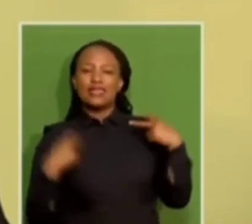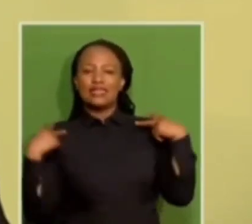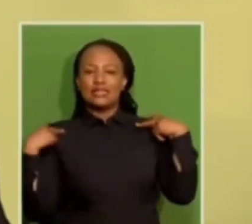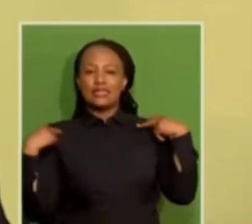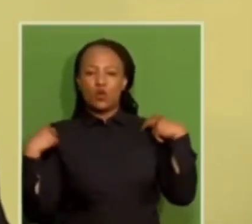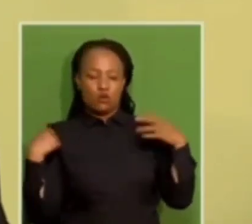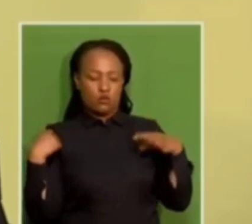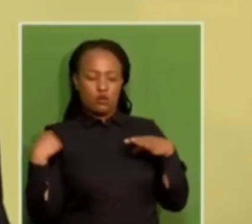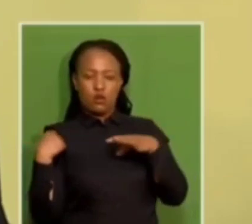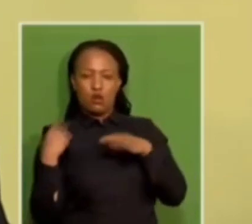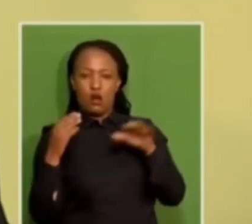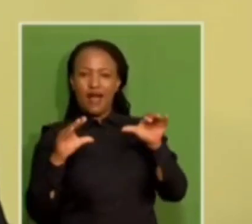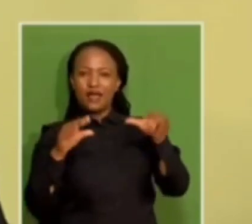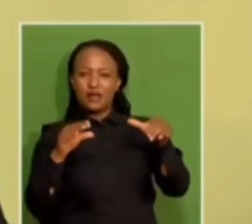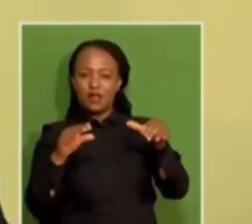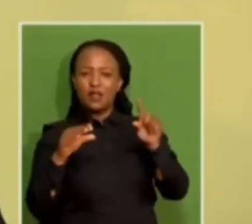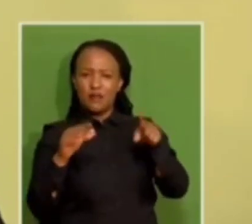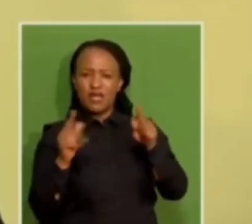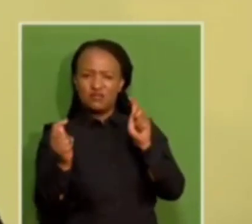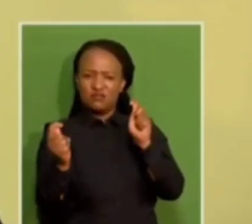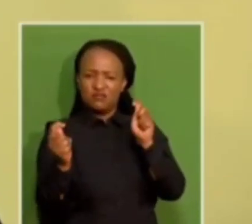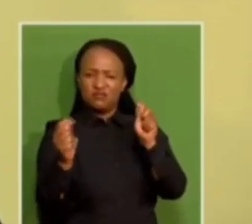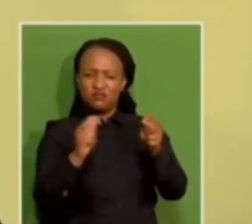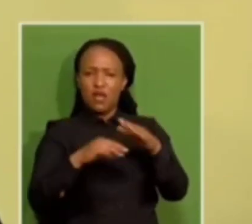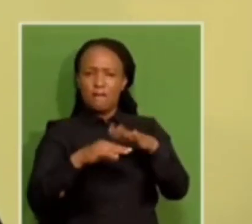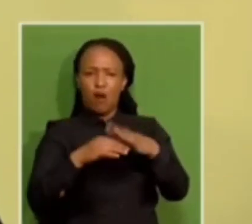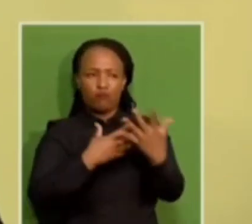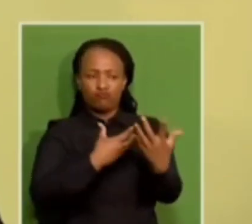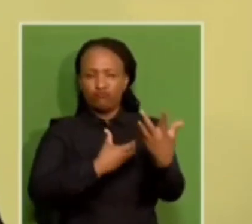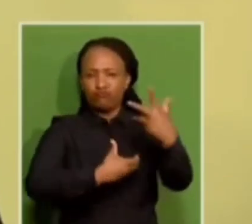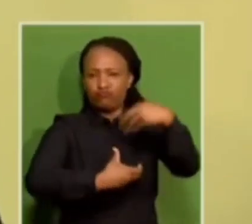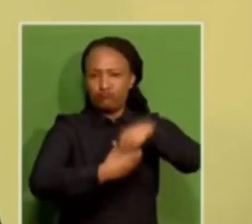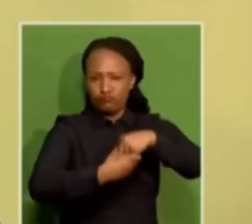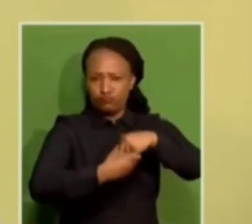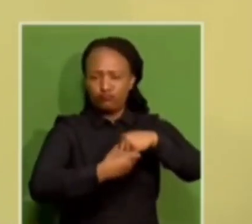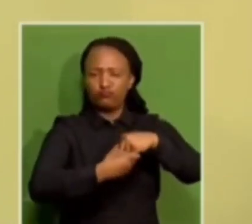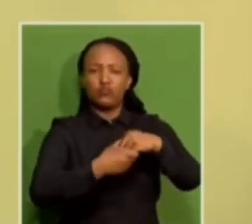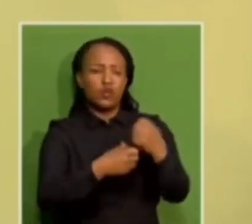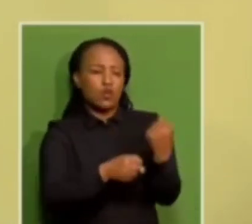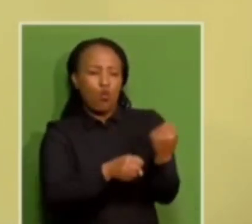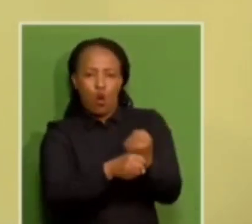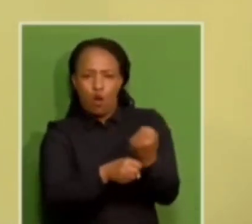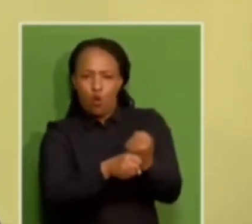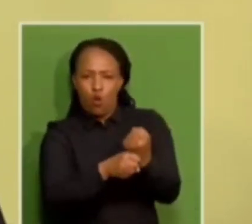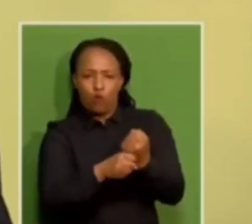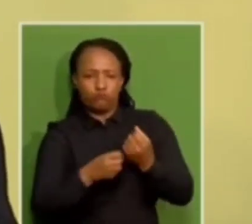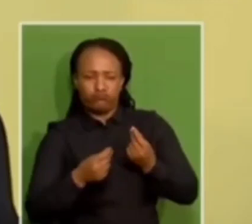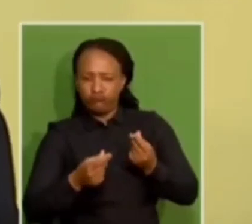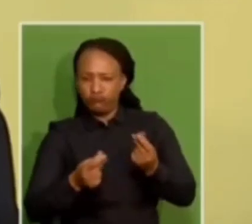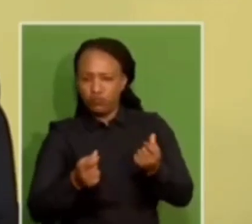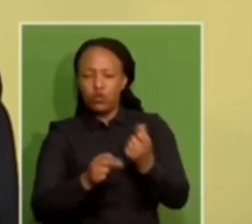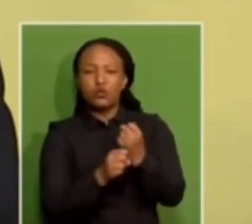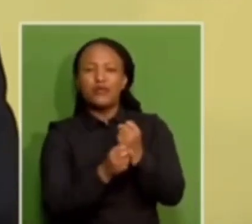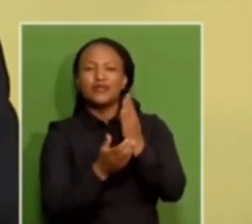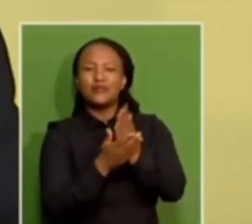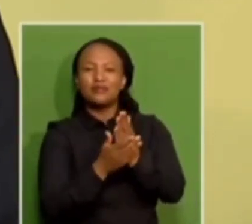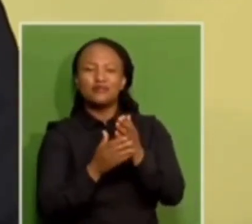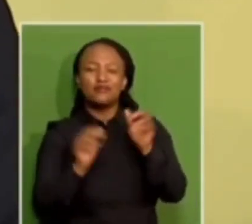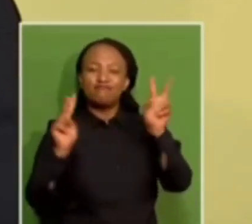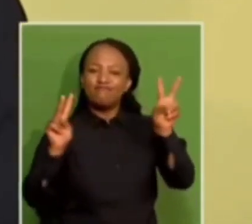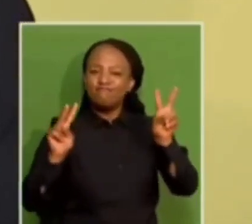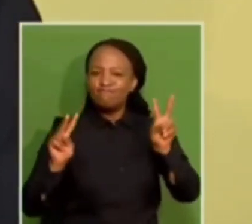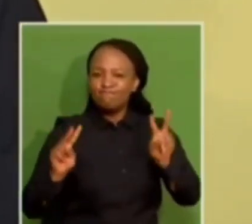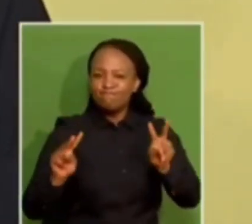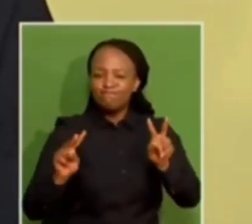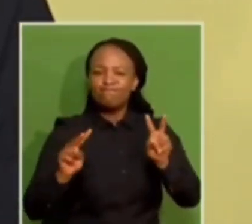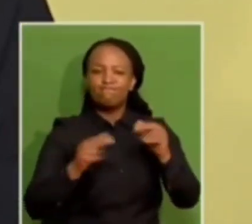Council must be transformed into a more inclusive more effective body that is able to ensure